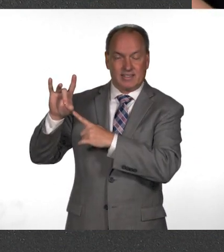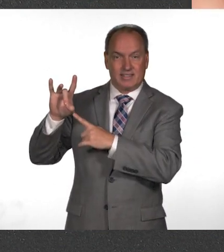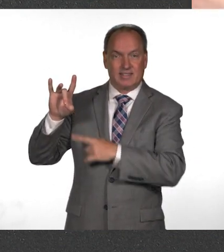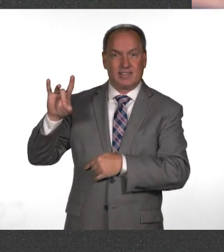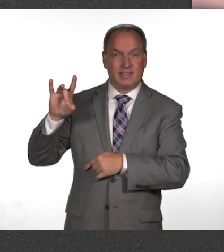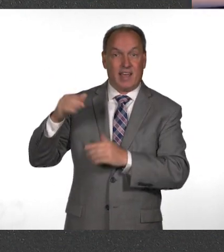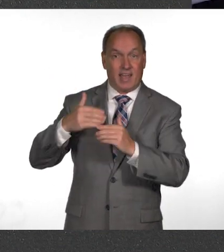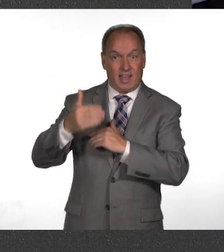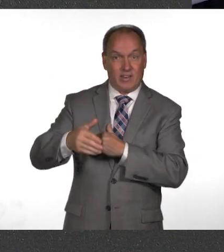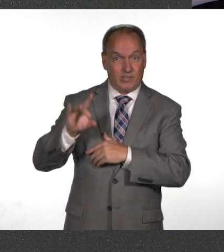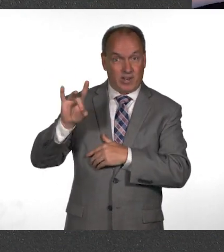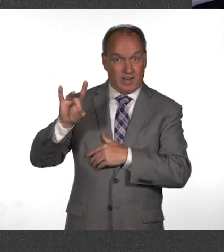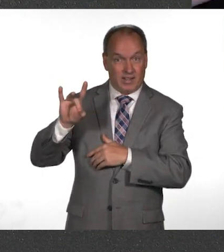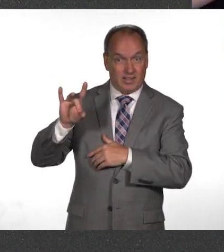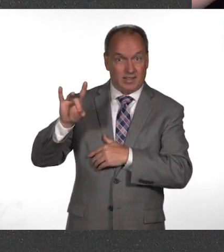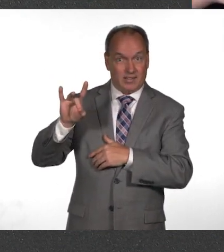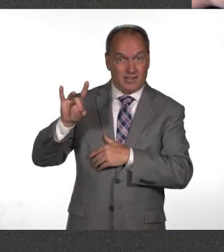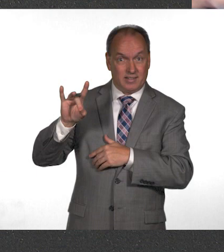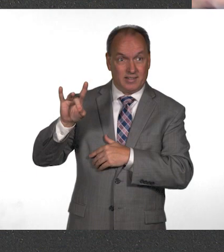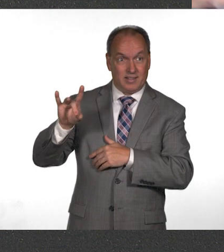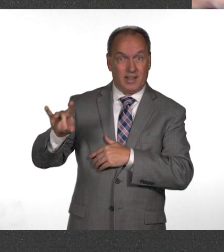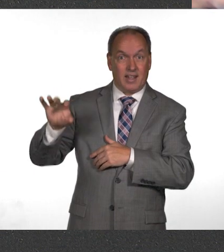And after 8,